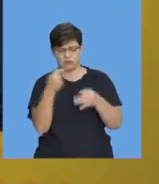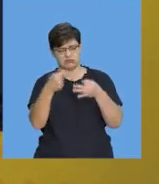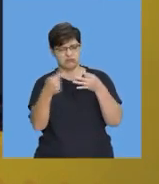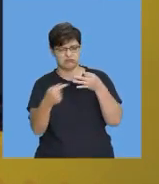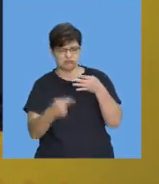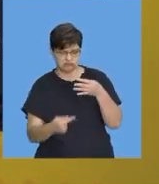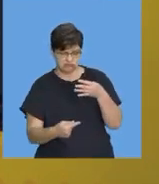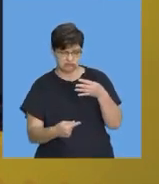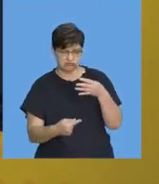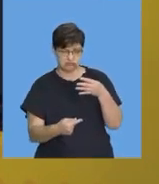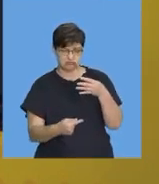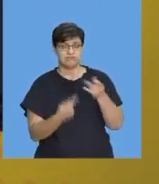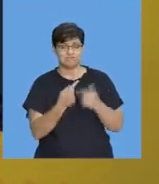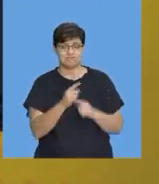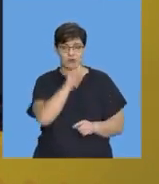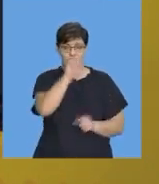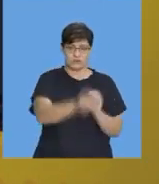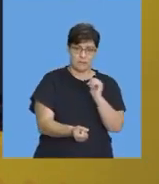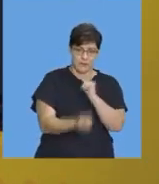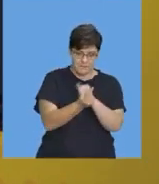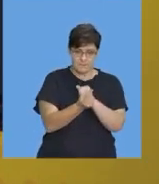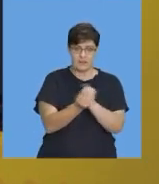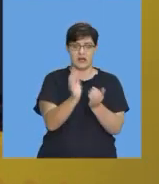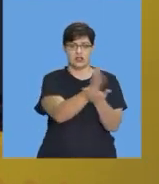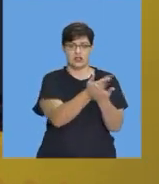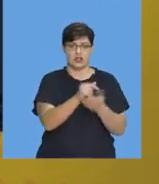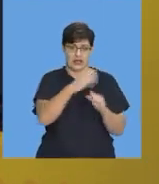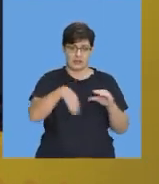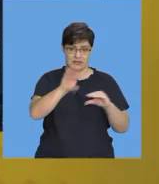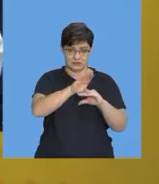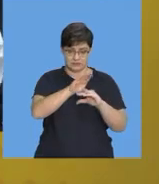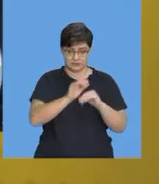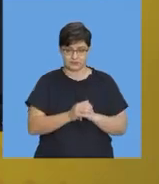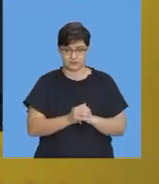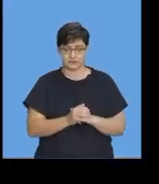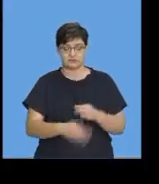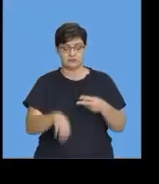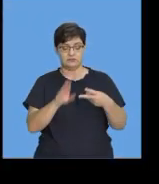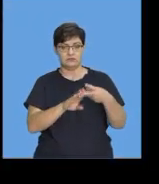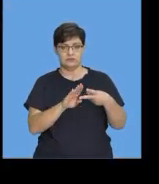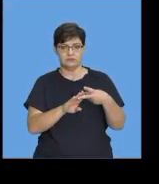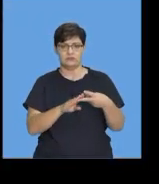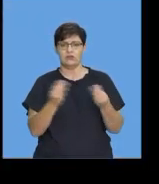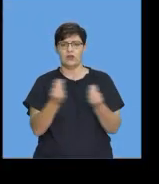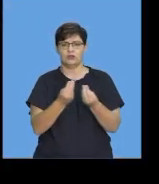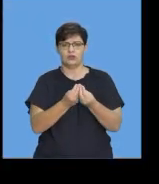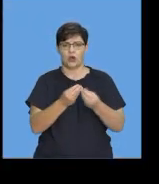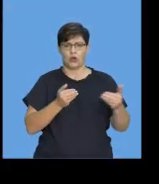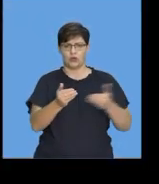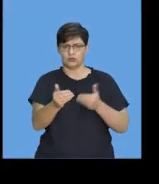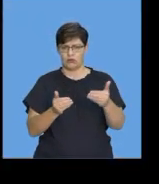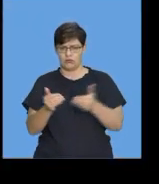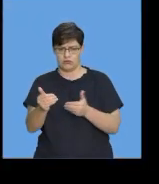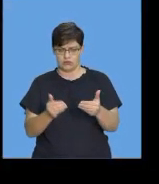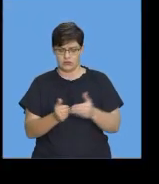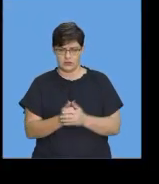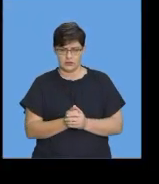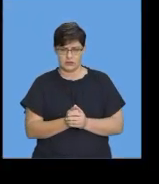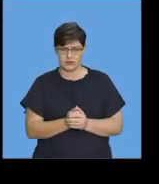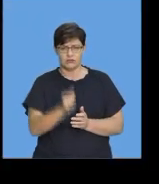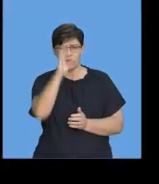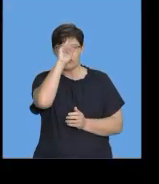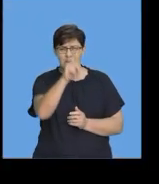various places where you can get a question based on share capital. Then we're going to look at stock control,